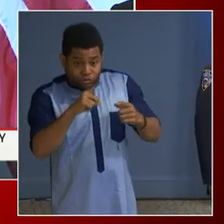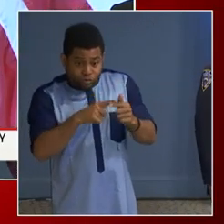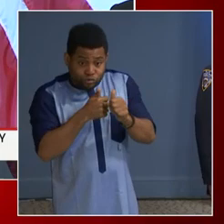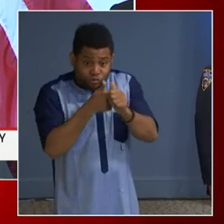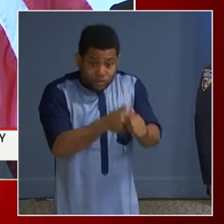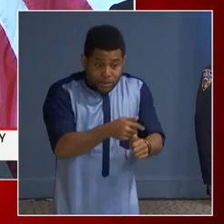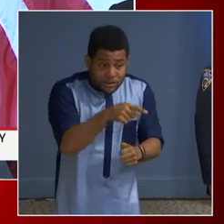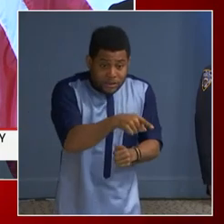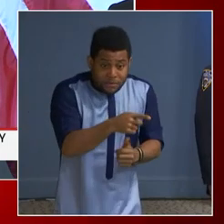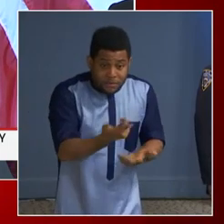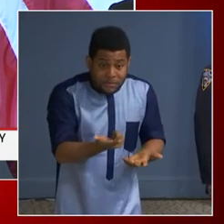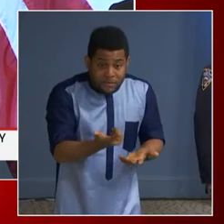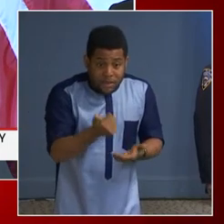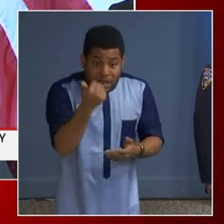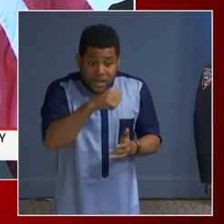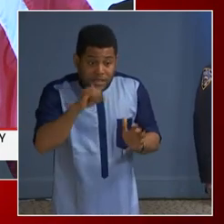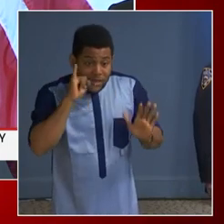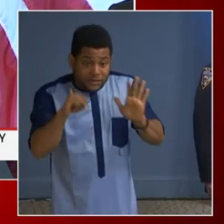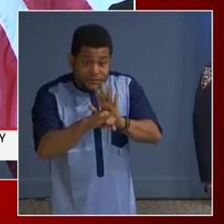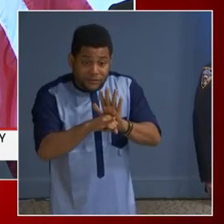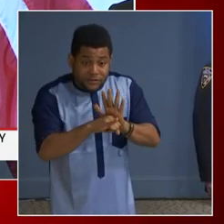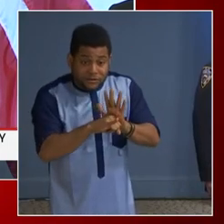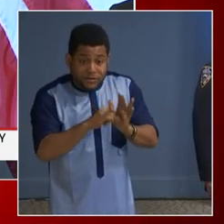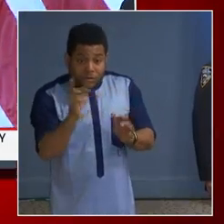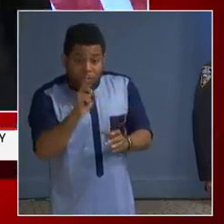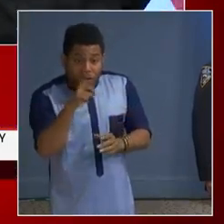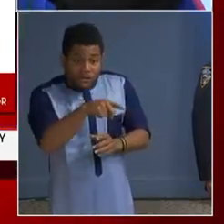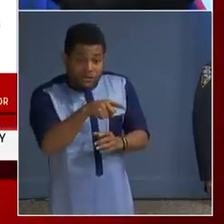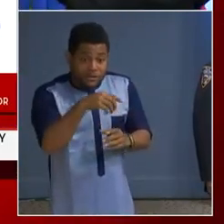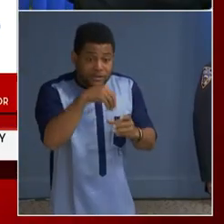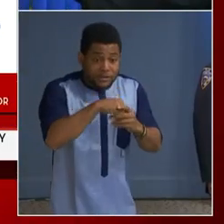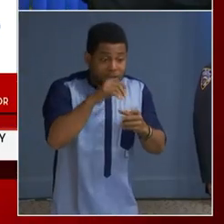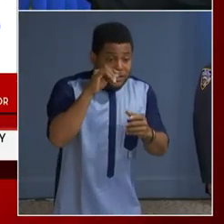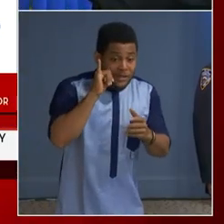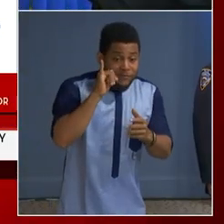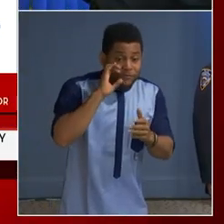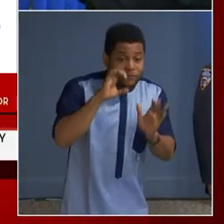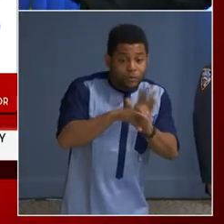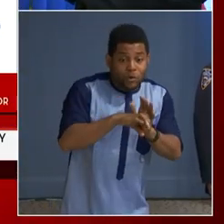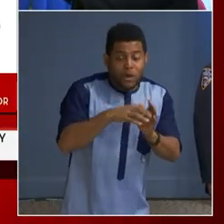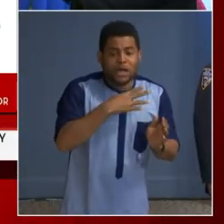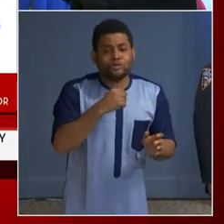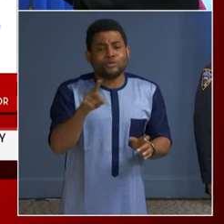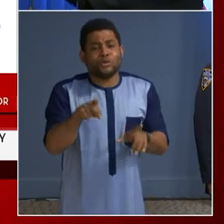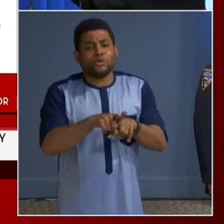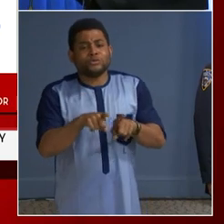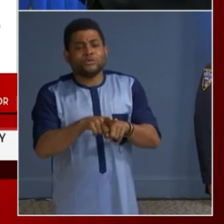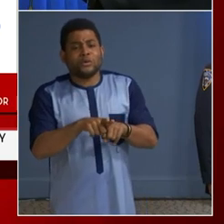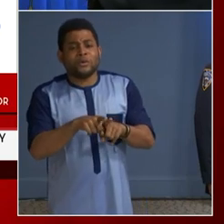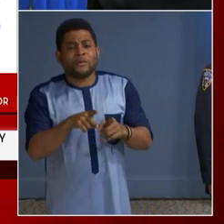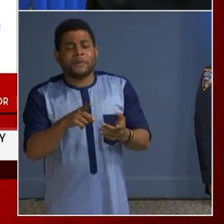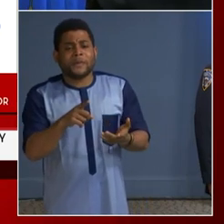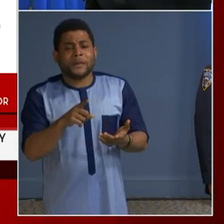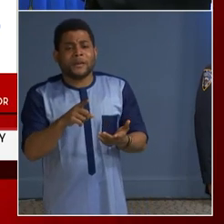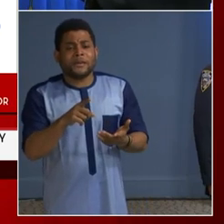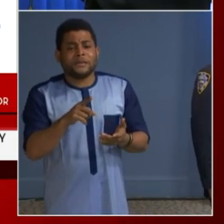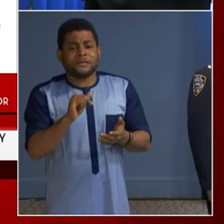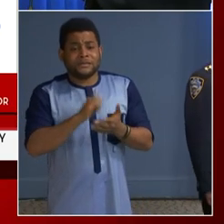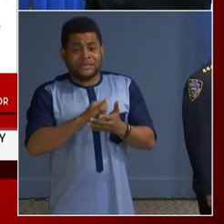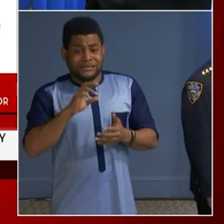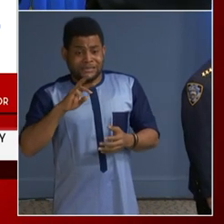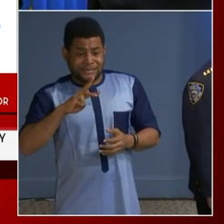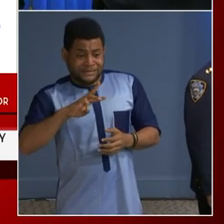indication of where he might be right now, or where was he in that photo? And also, have you ruled out the 6th incident in New York